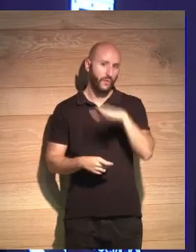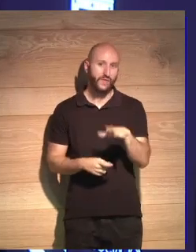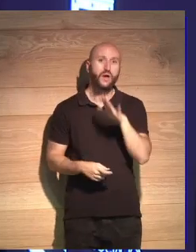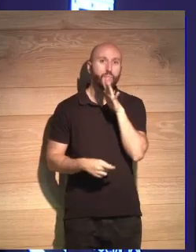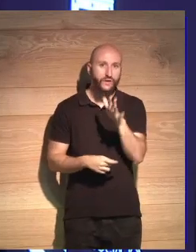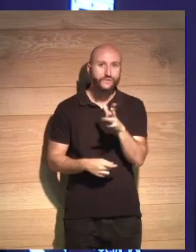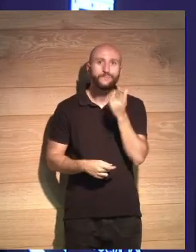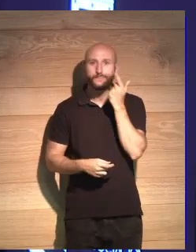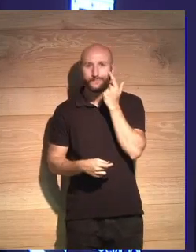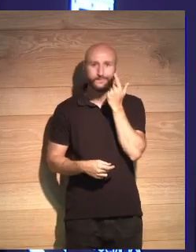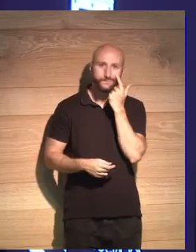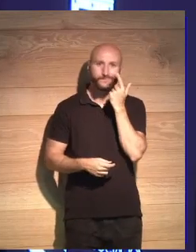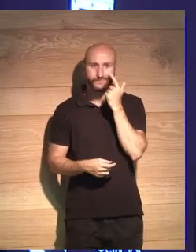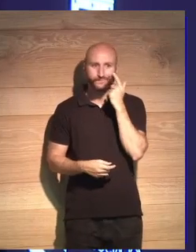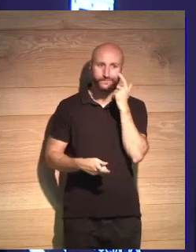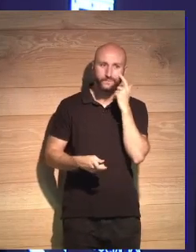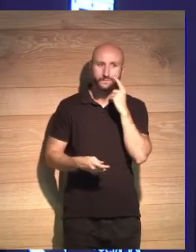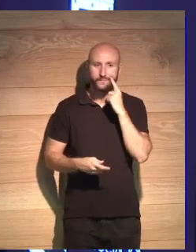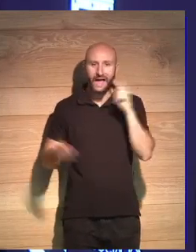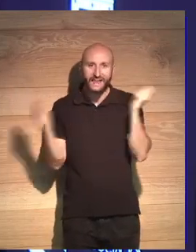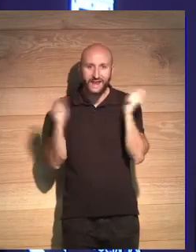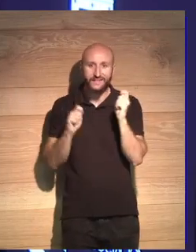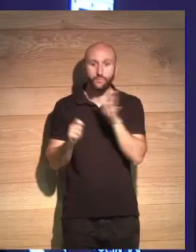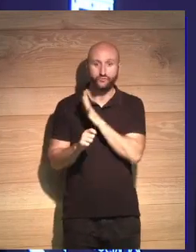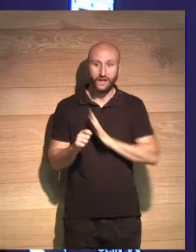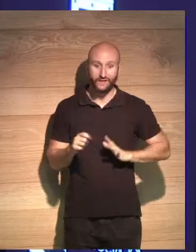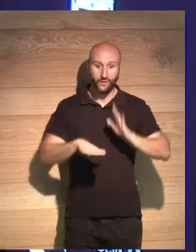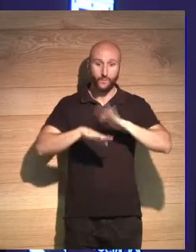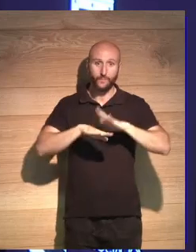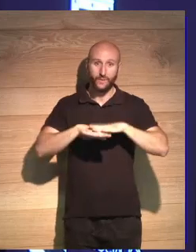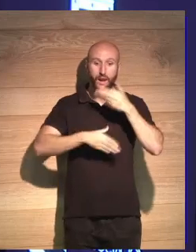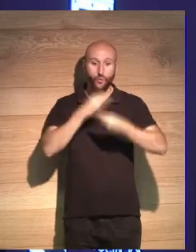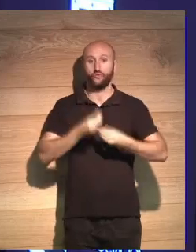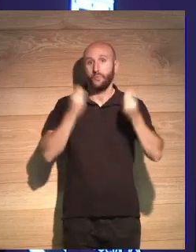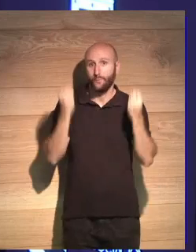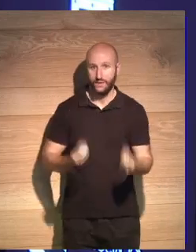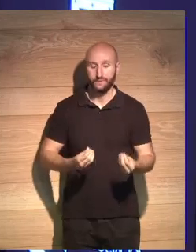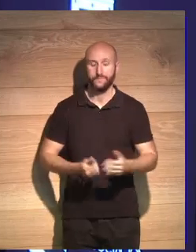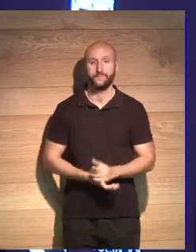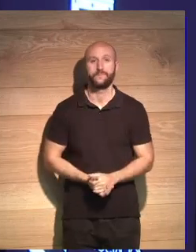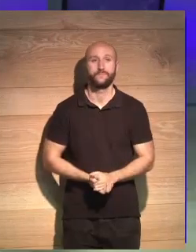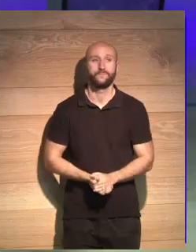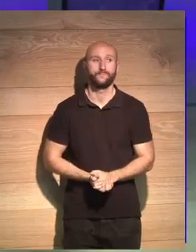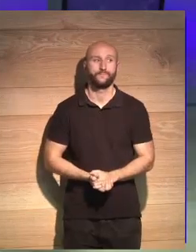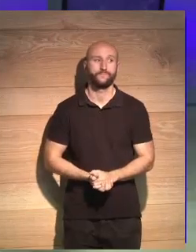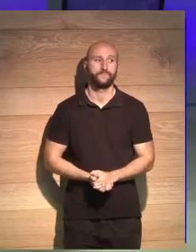level. So we have to be alert that these principles are